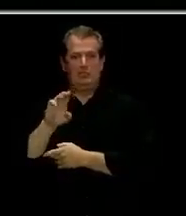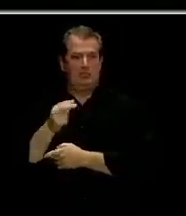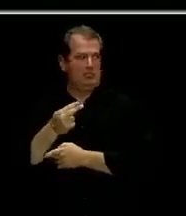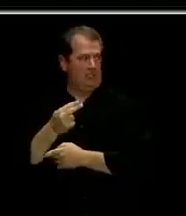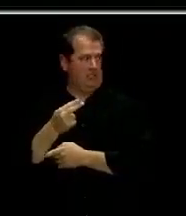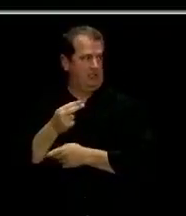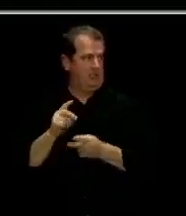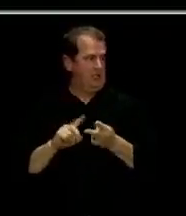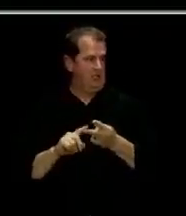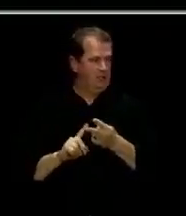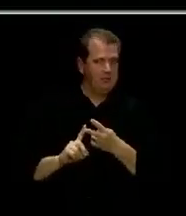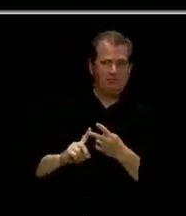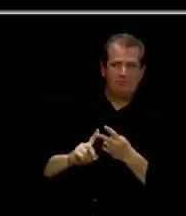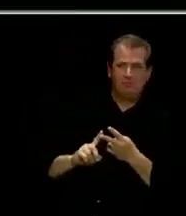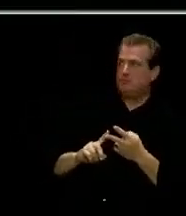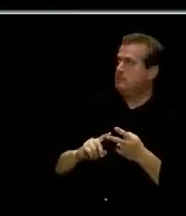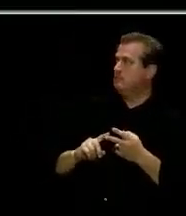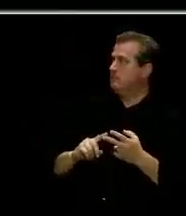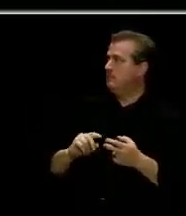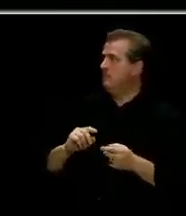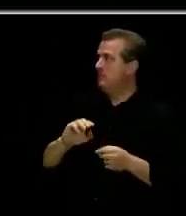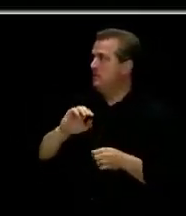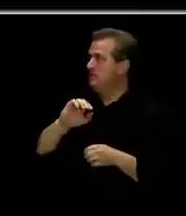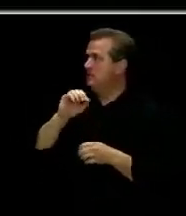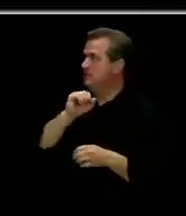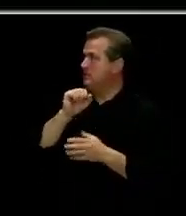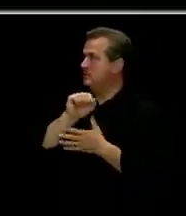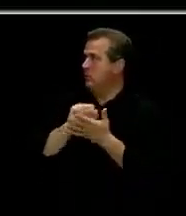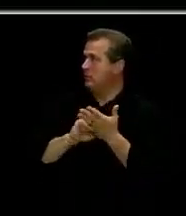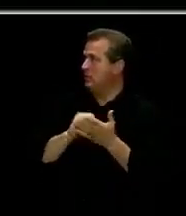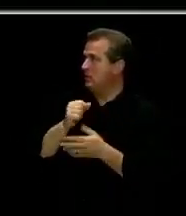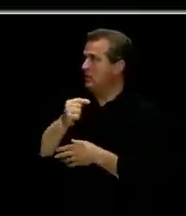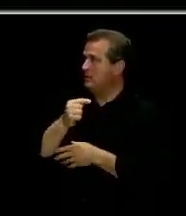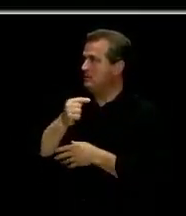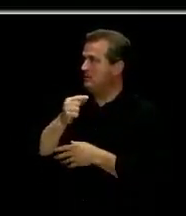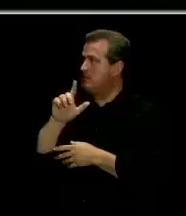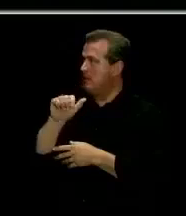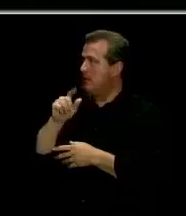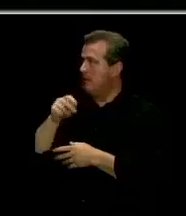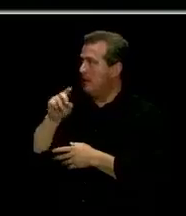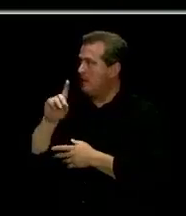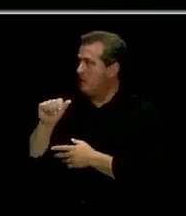Surgeon General Lopato, Secretary Shafan Harris,